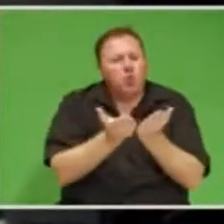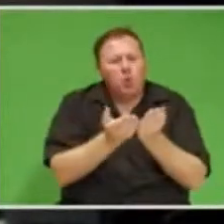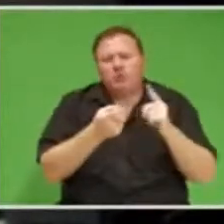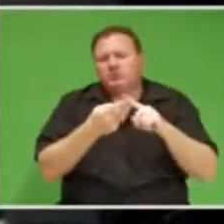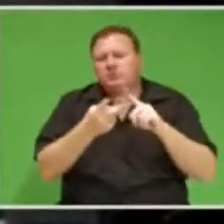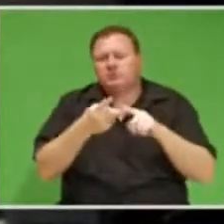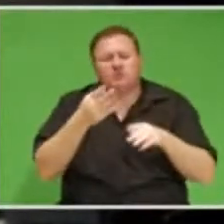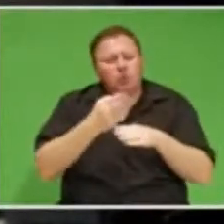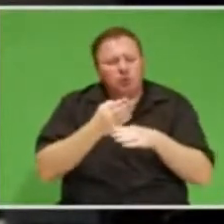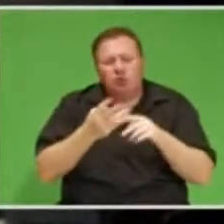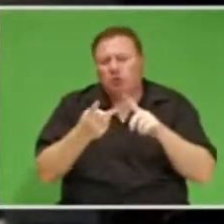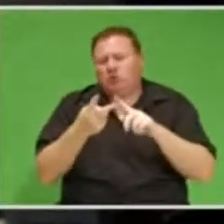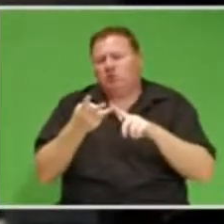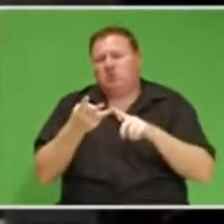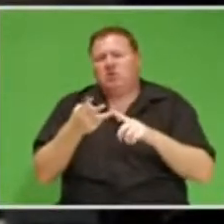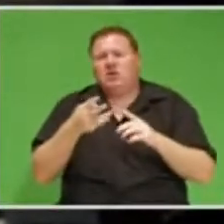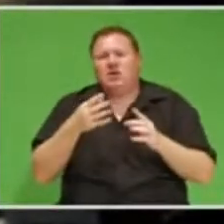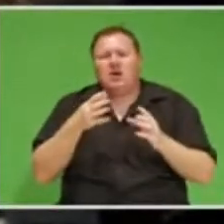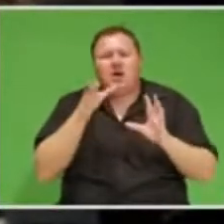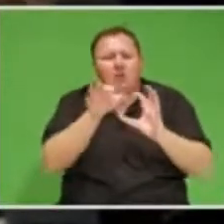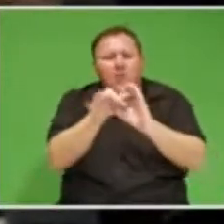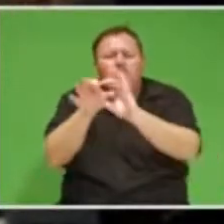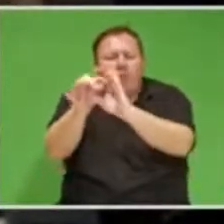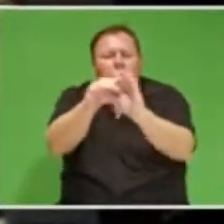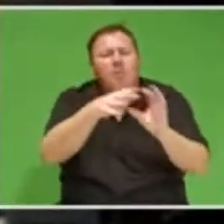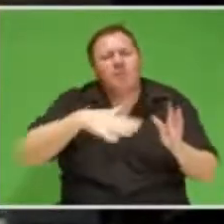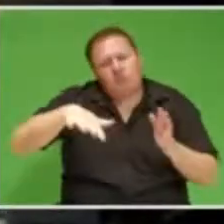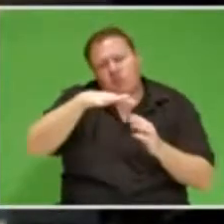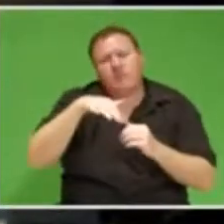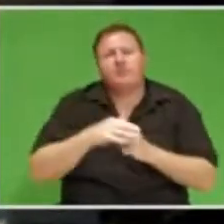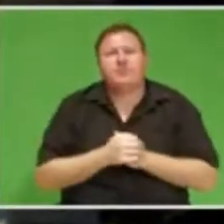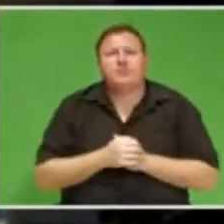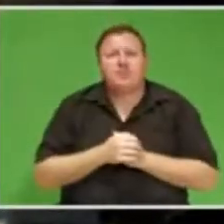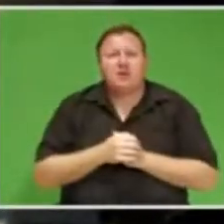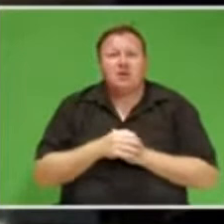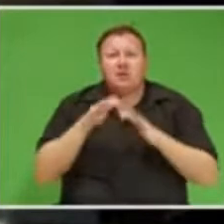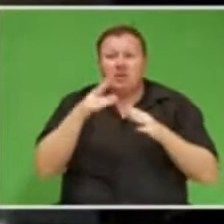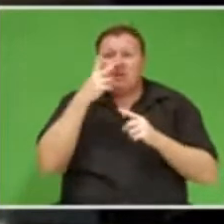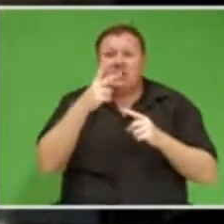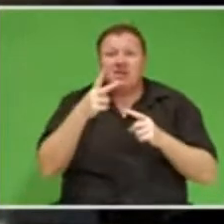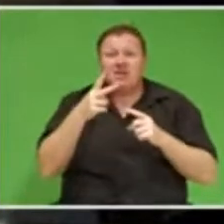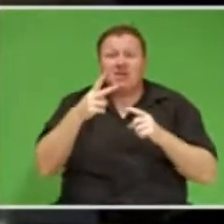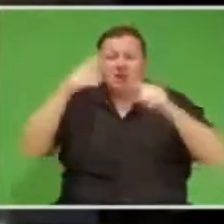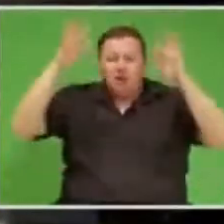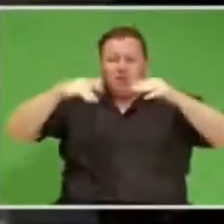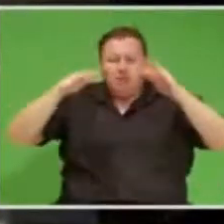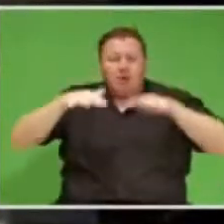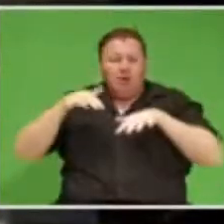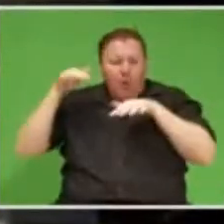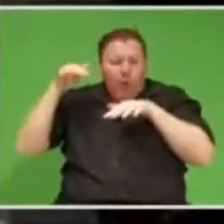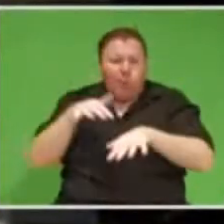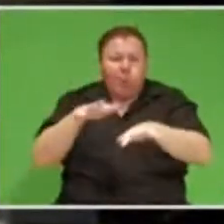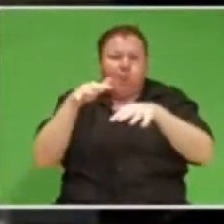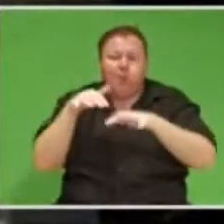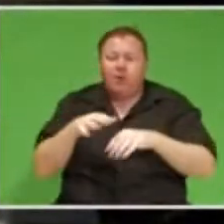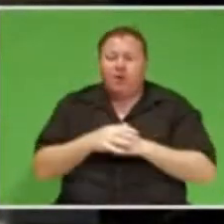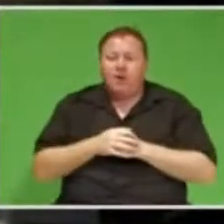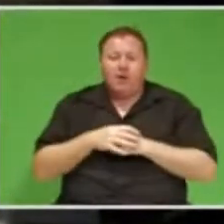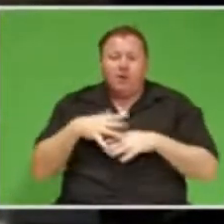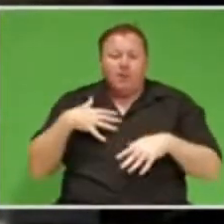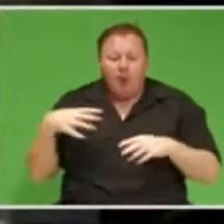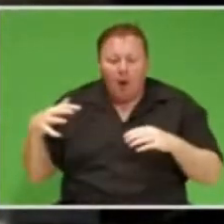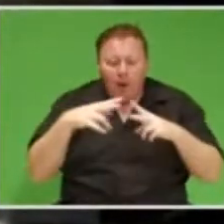horrific pictures of when rivers are in flood, people are not able to cross the